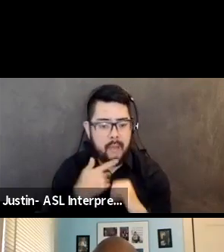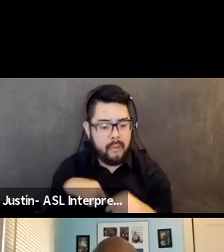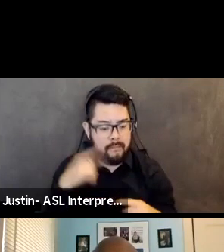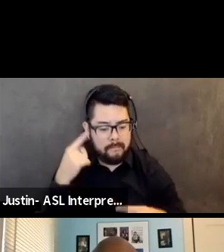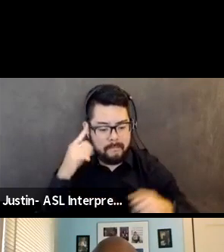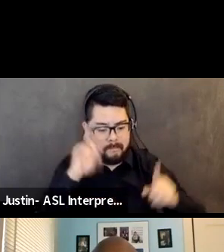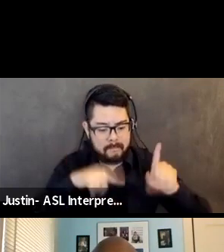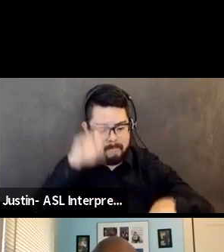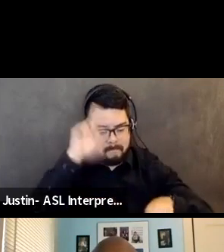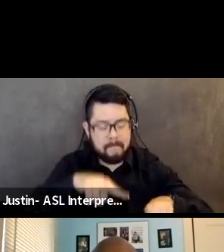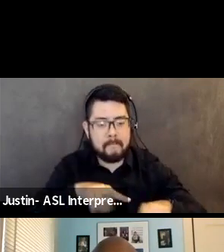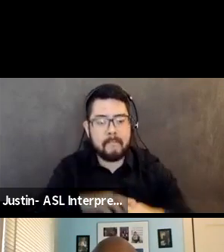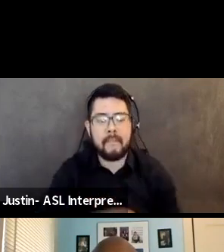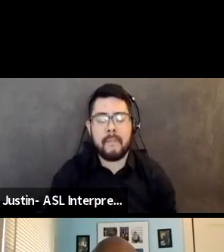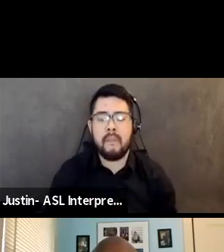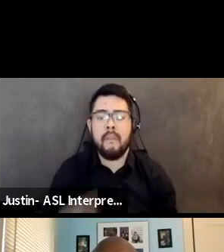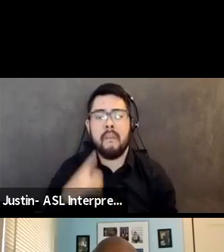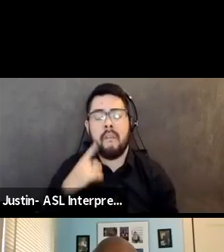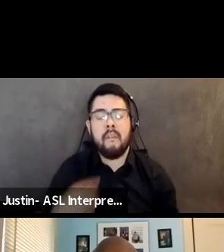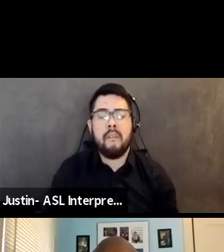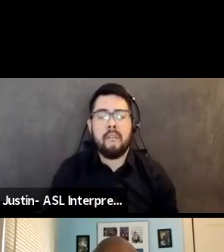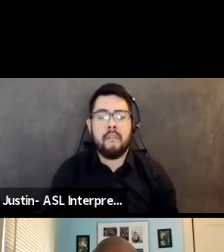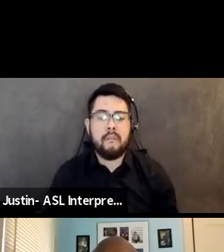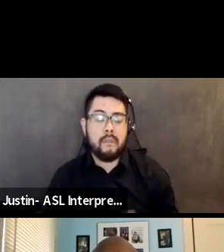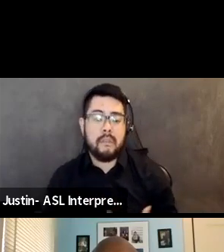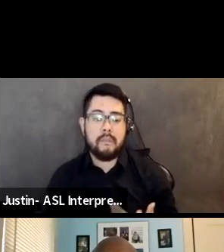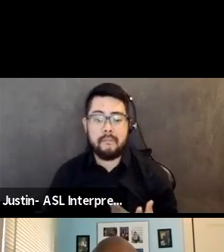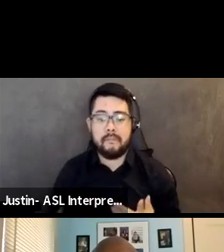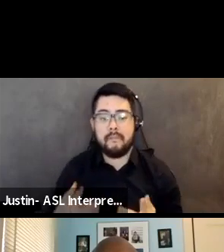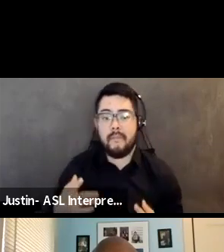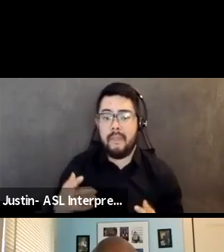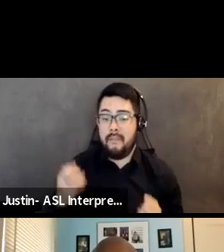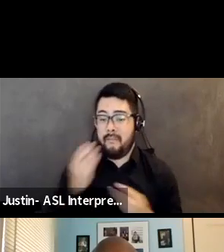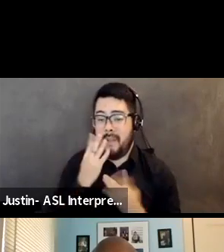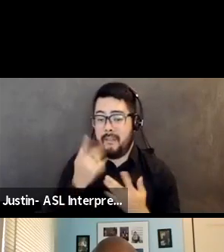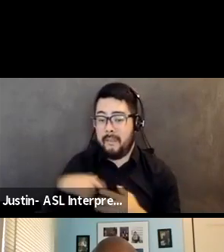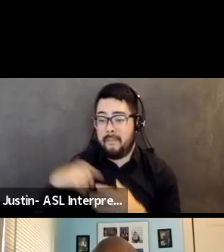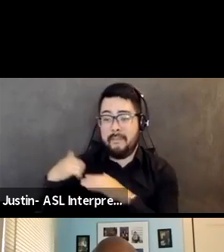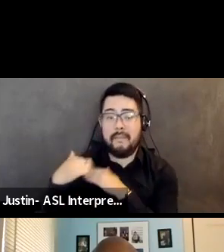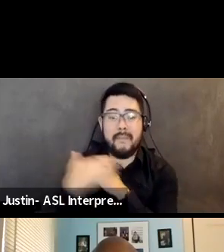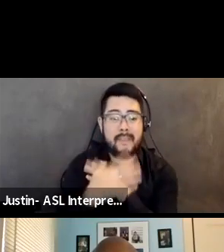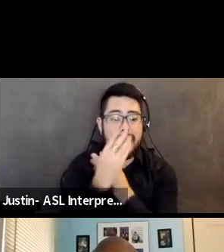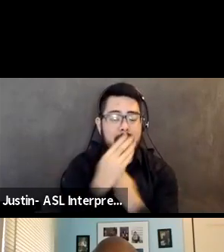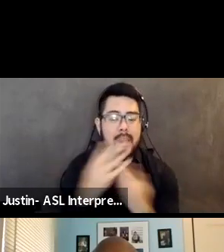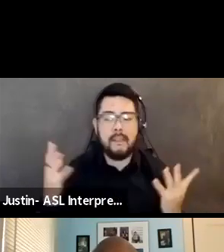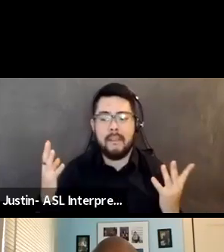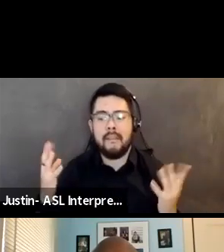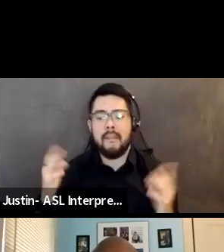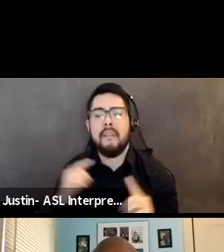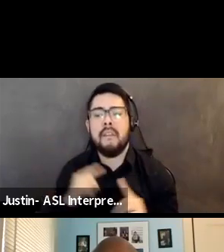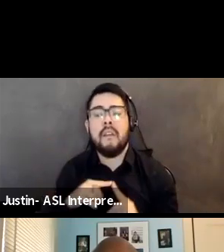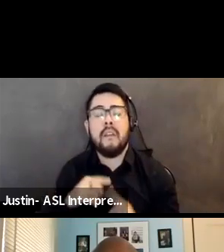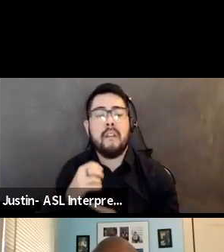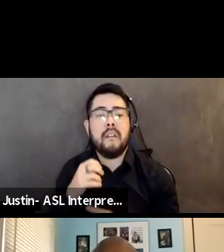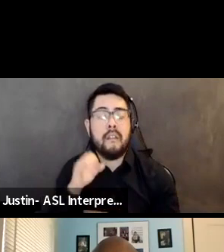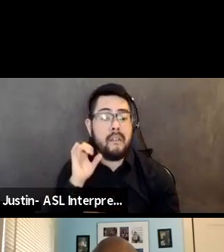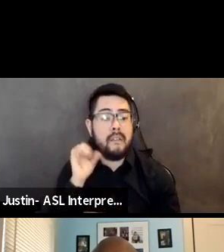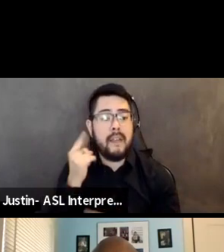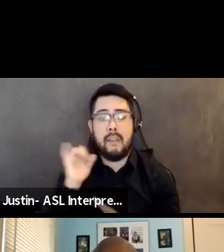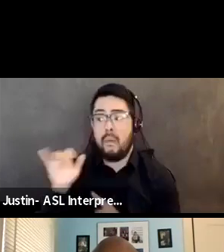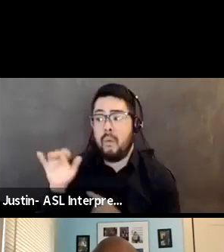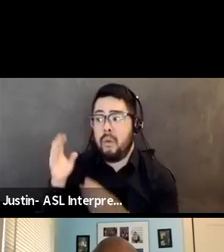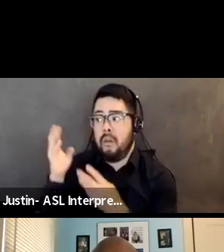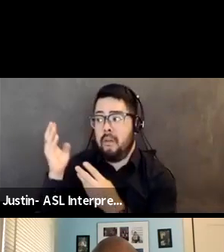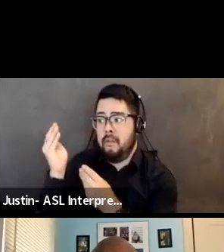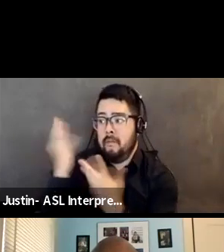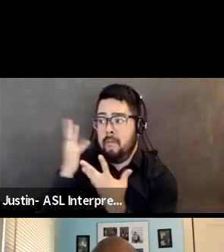revised uh frameworks that have been sent out and listen they will they will they will come to life as the